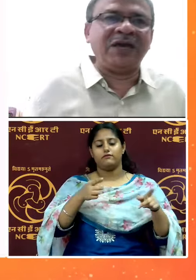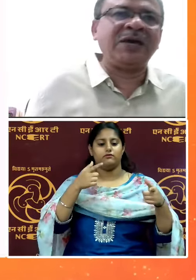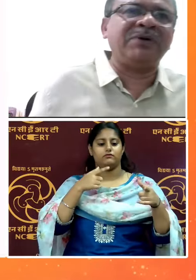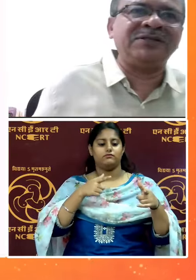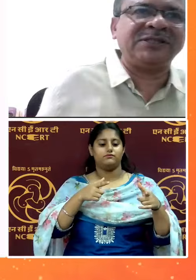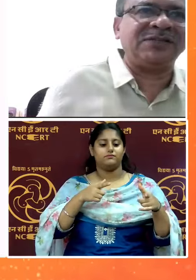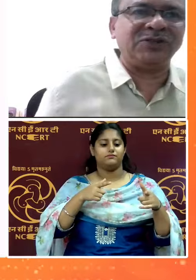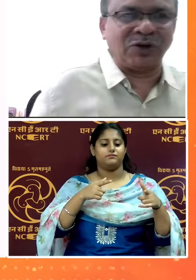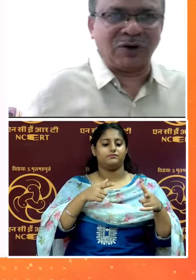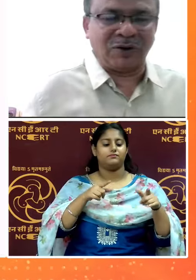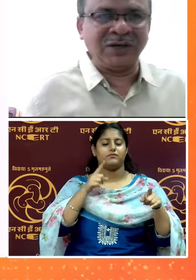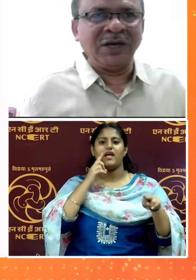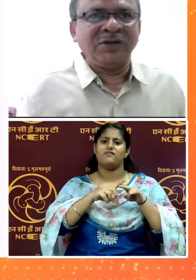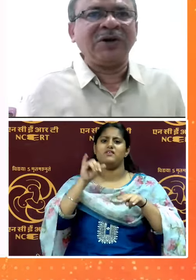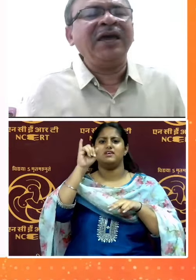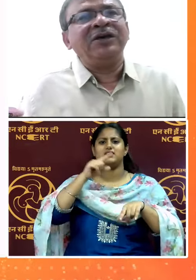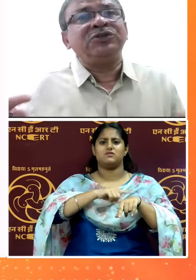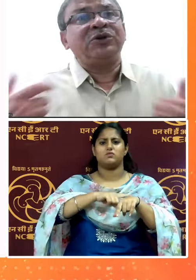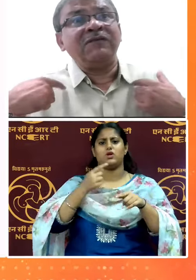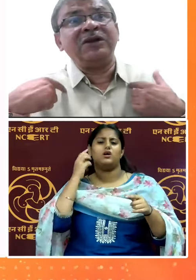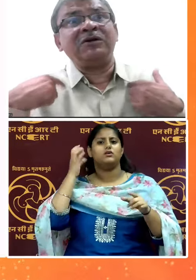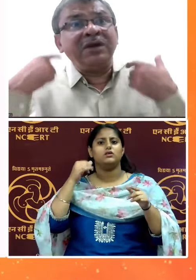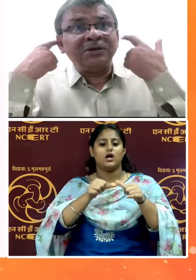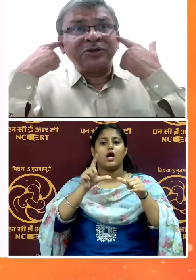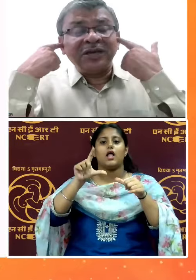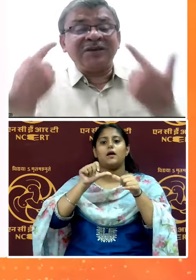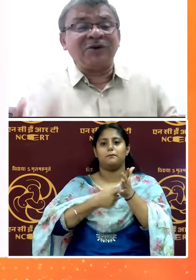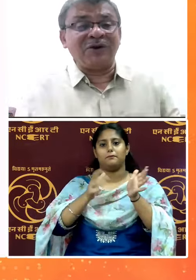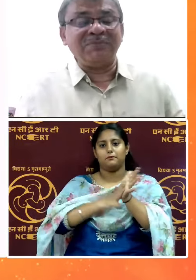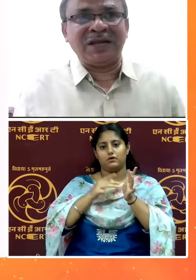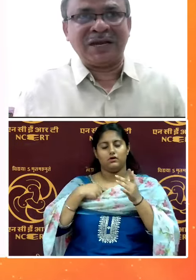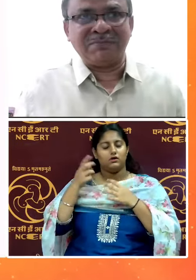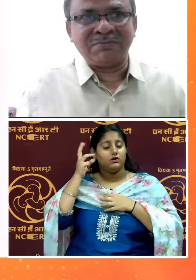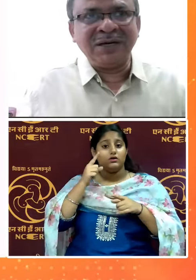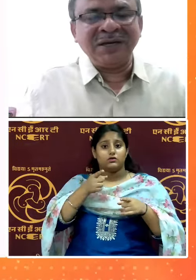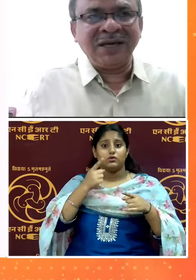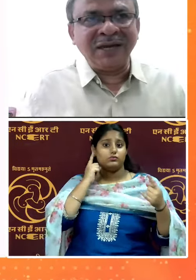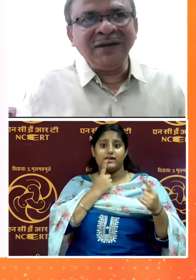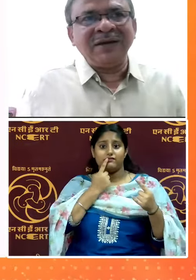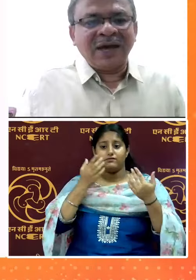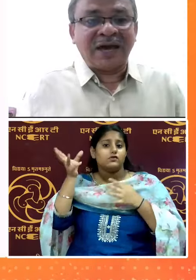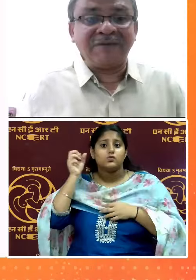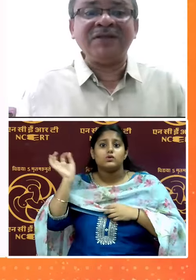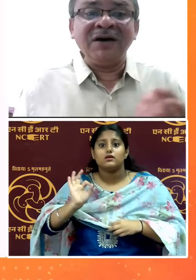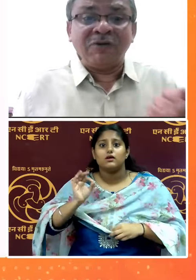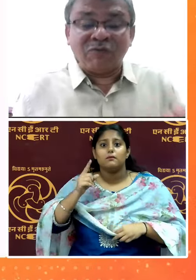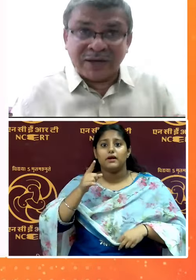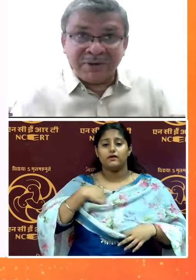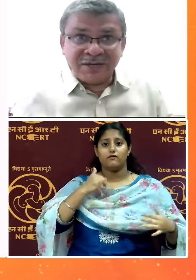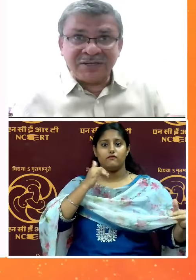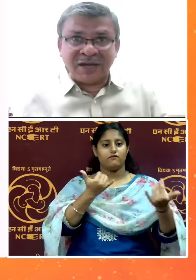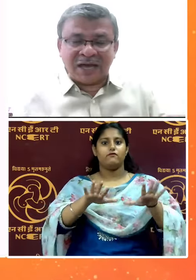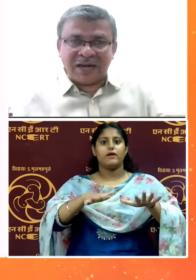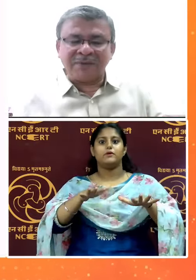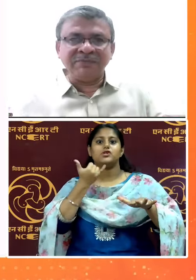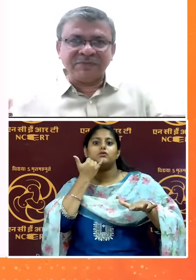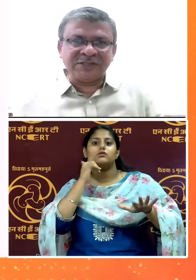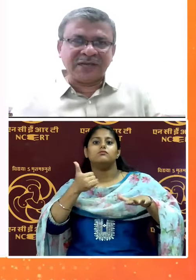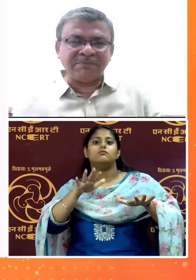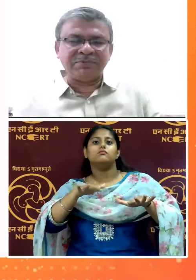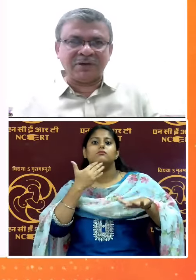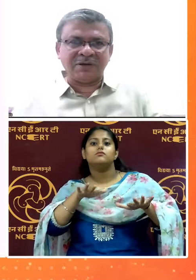to wake up at, say, 6 o'clock. Okay, so he will not be able to hear the audible alarm, but he can have the vibration